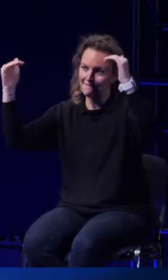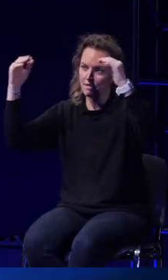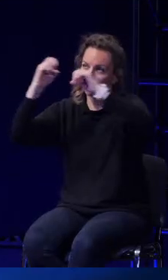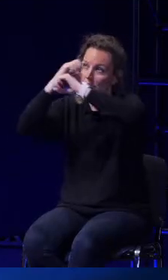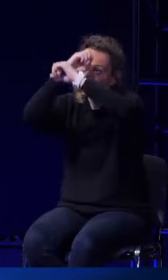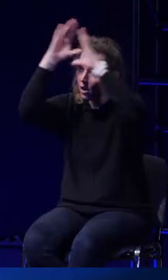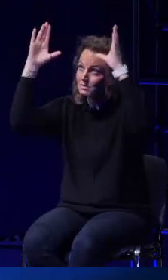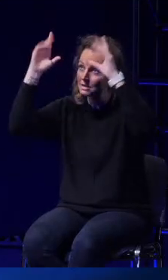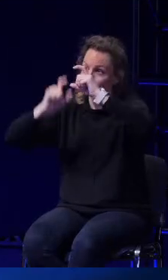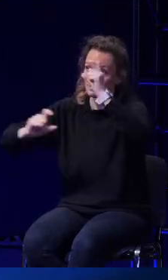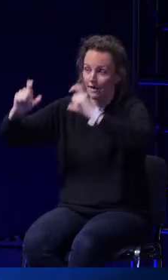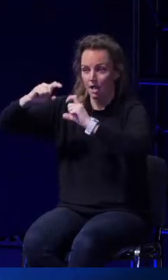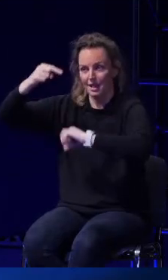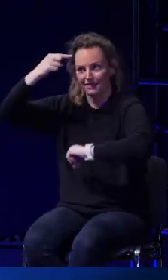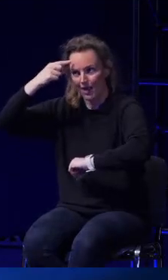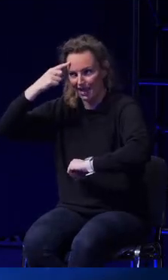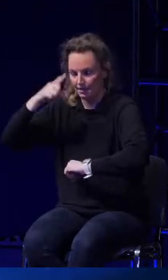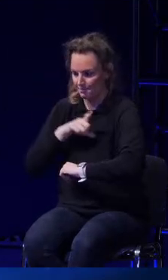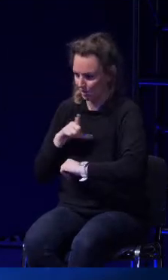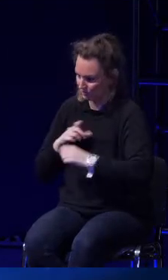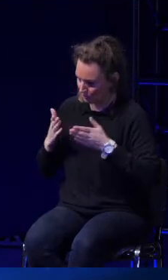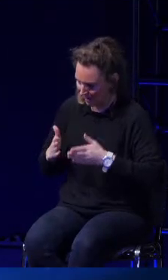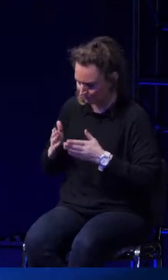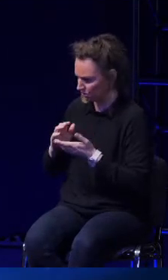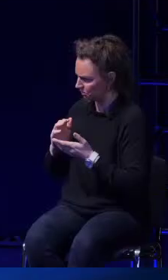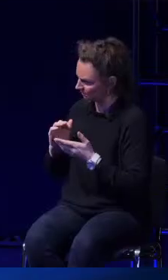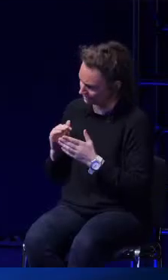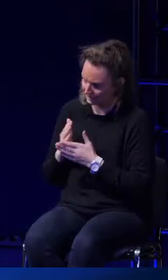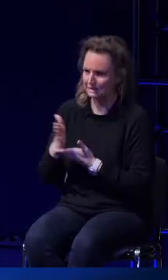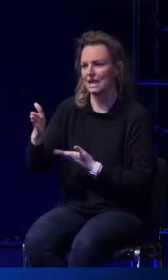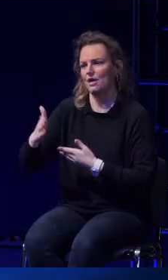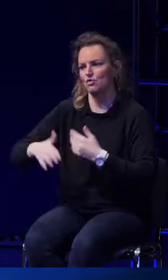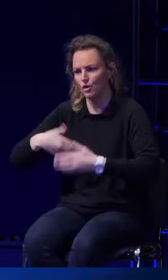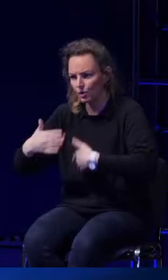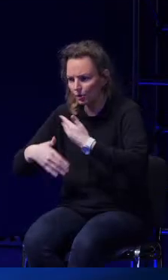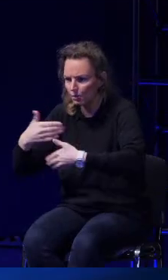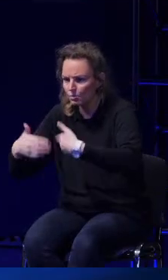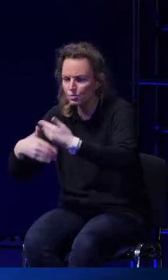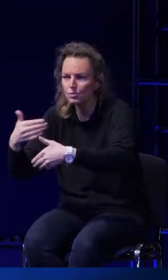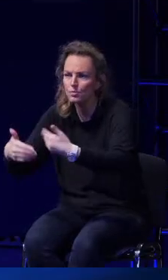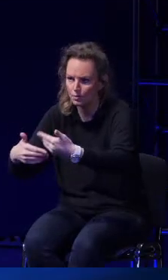because you're just dealing with, well, we've got to get through 12 strips today.